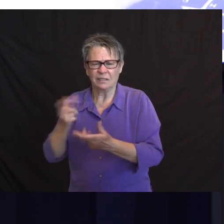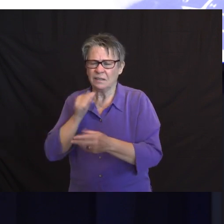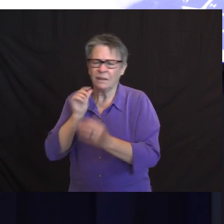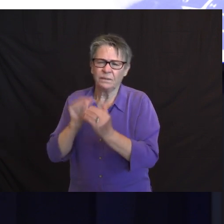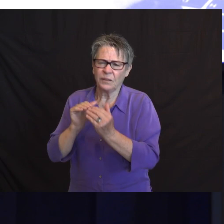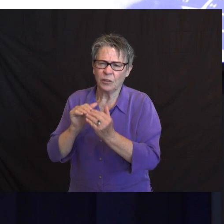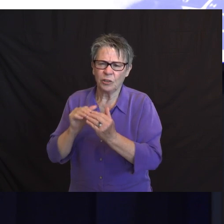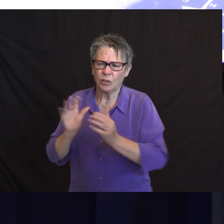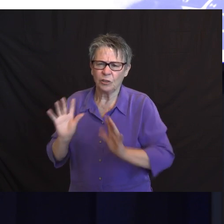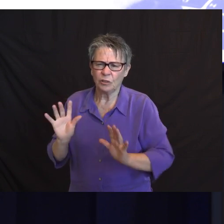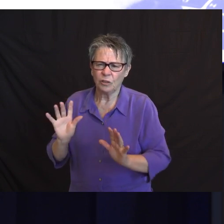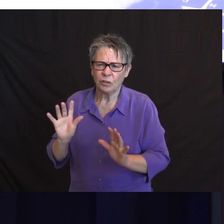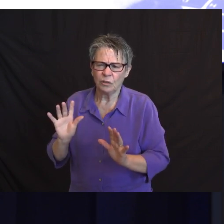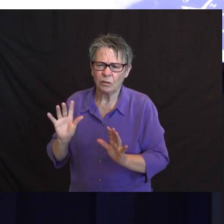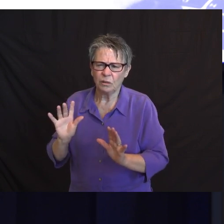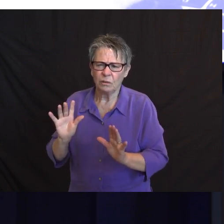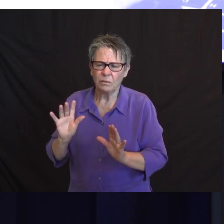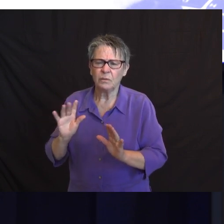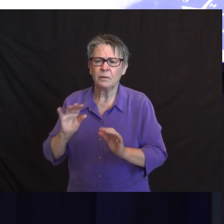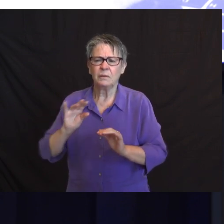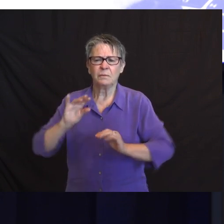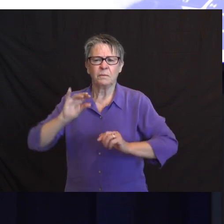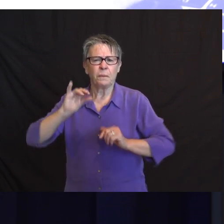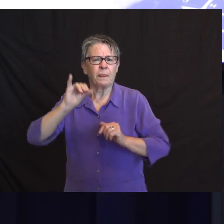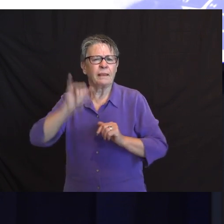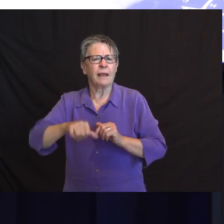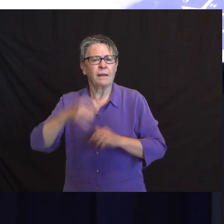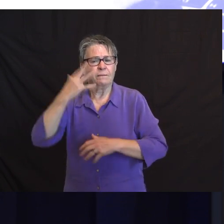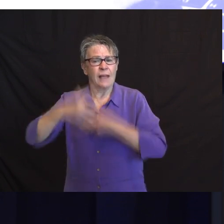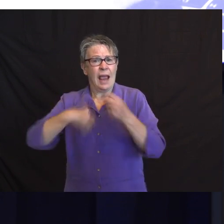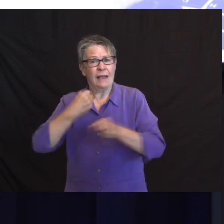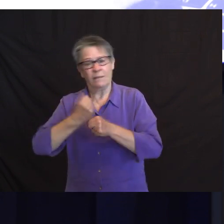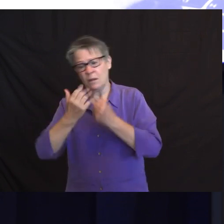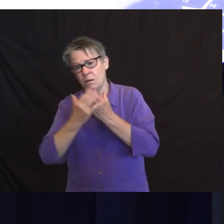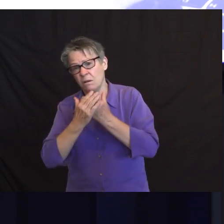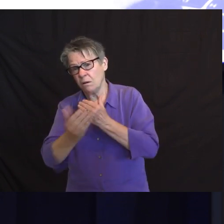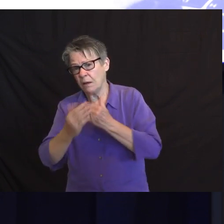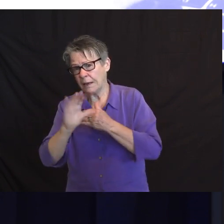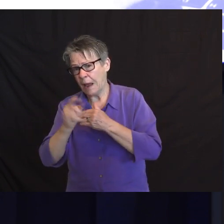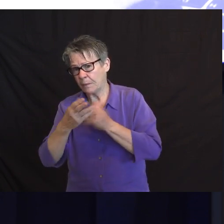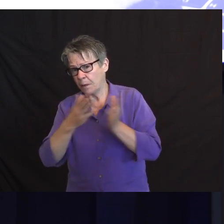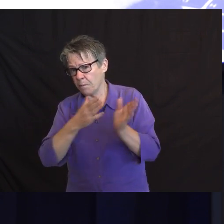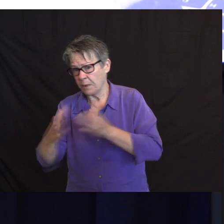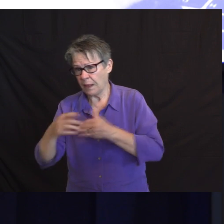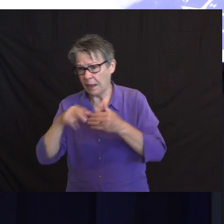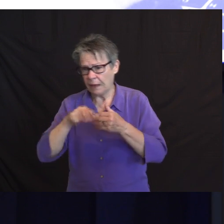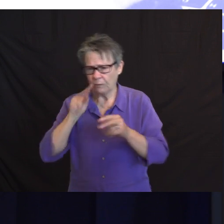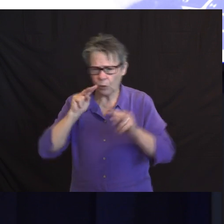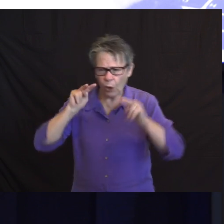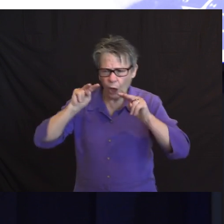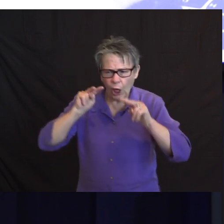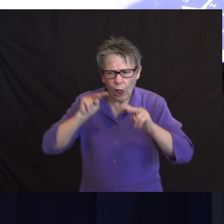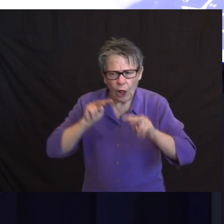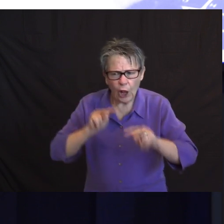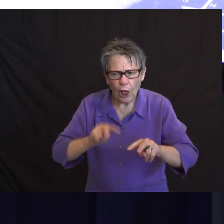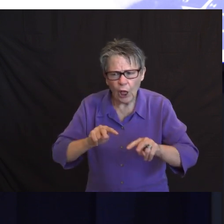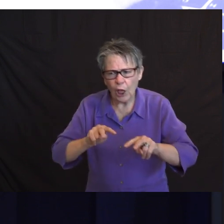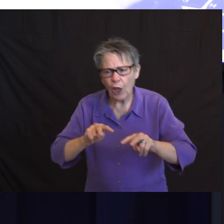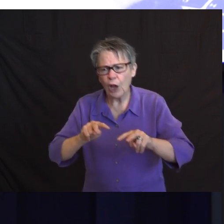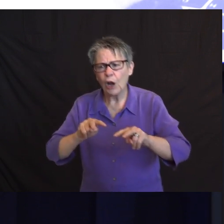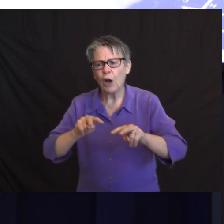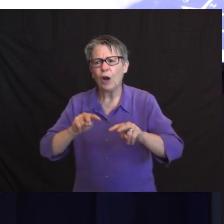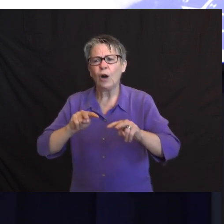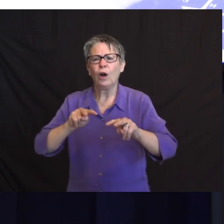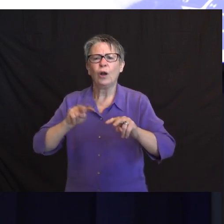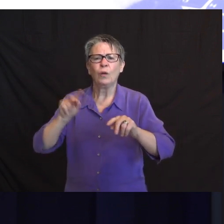a 10-year strategic plan is to look at any one time. We have to live with a certain financial reality, but I think when you see what it takes to be a